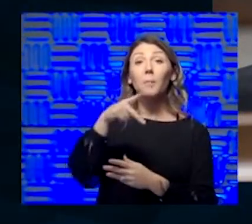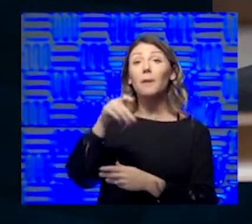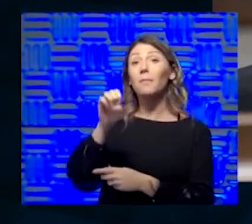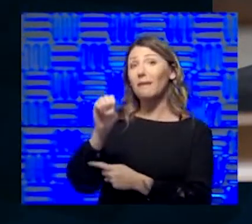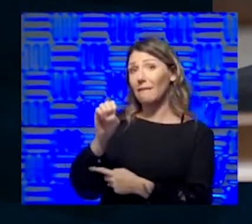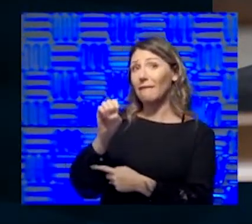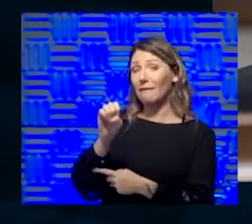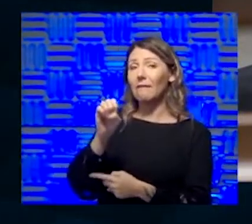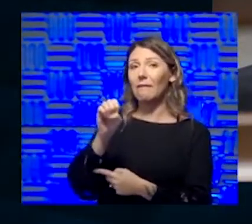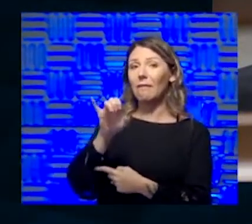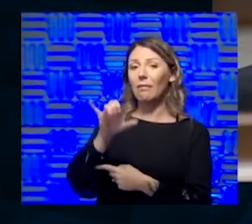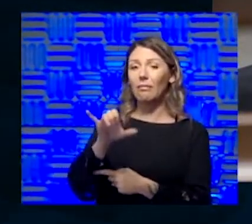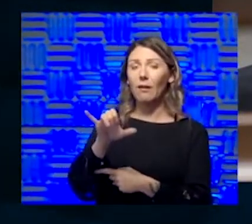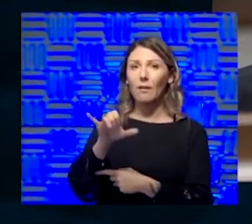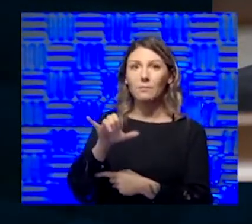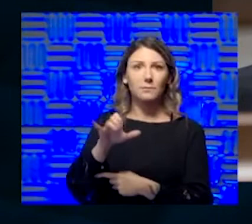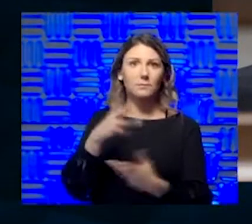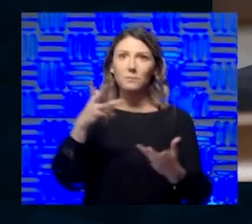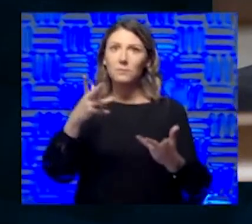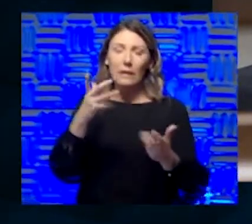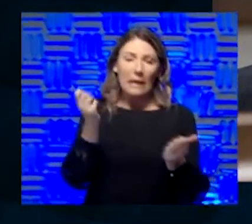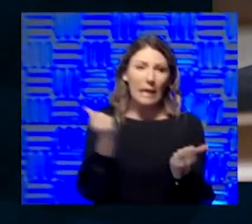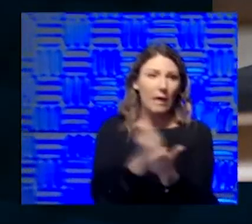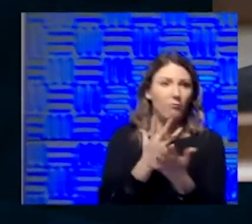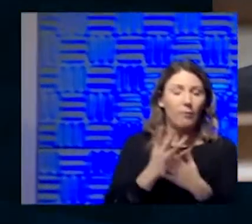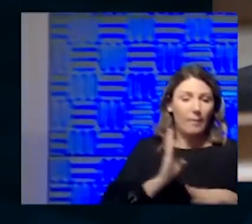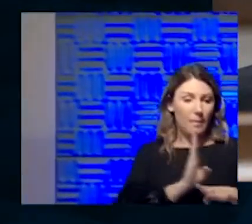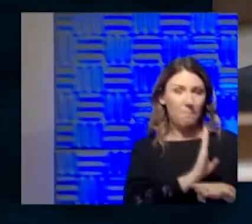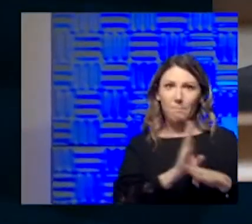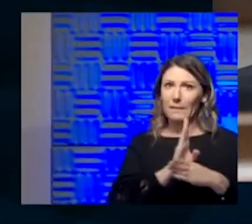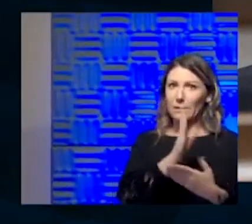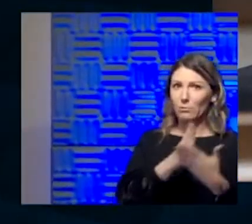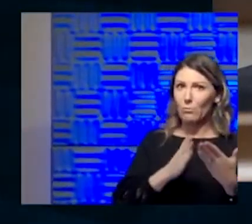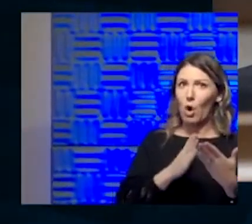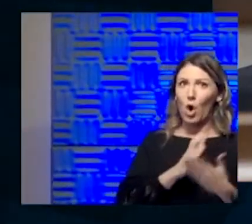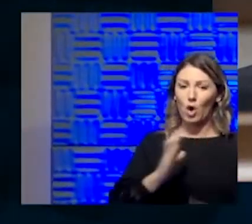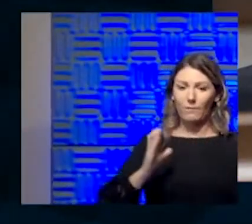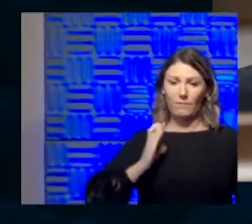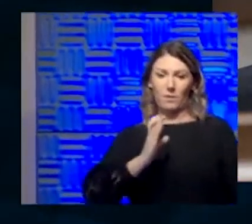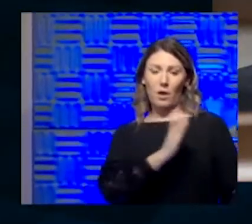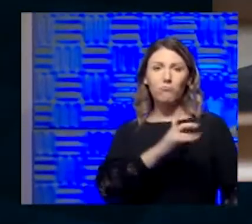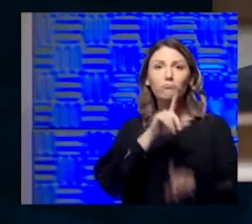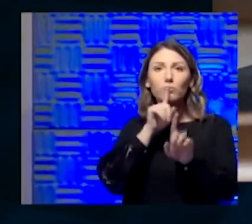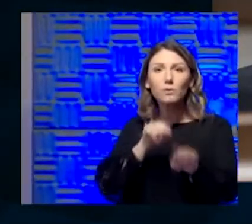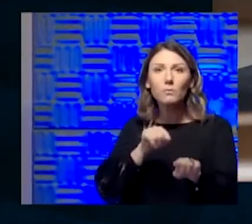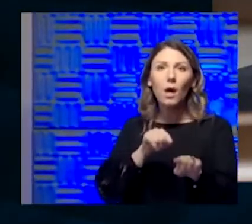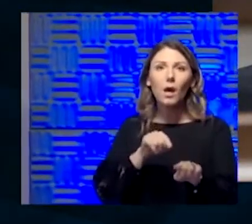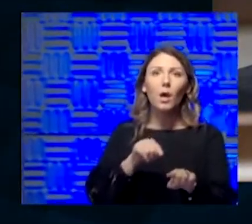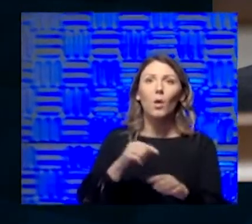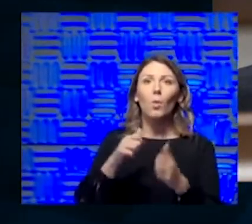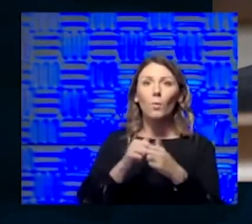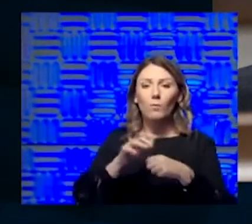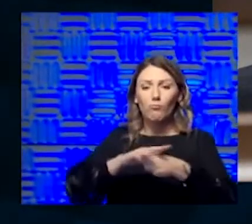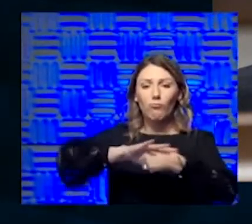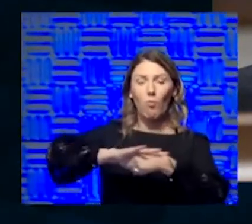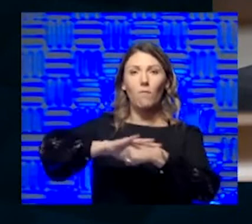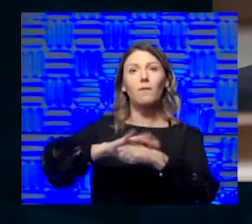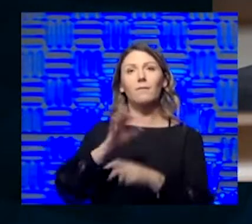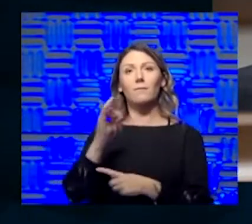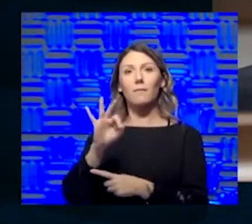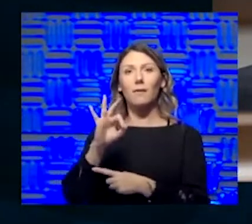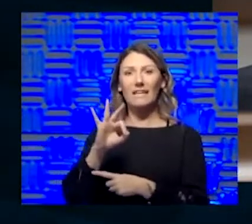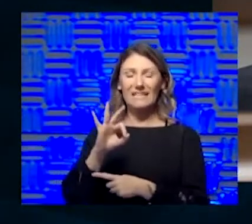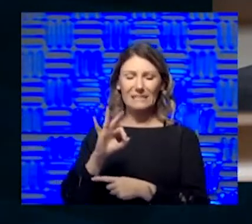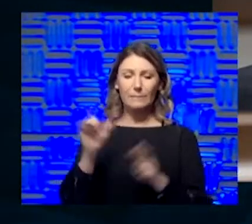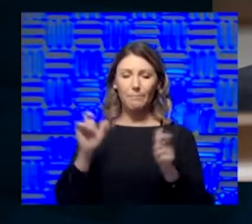to be in front and center. This seems to be the business side of Congress's response to COVID-19. This is the small business